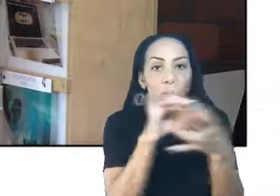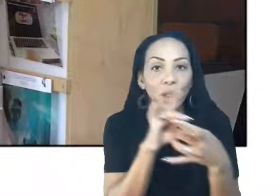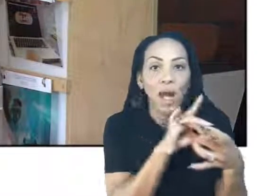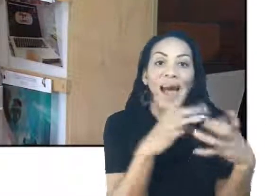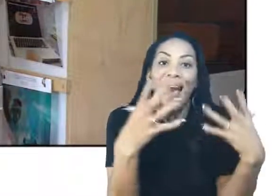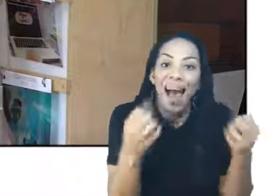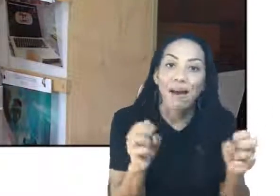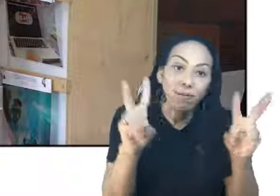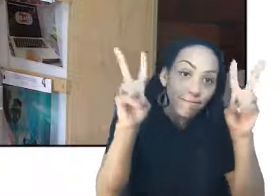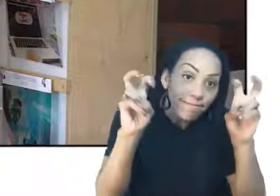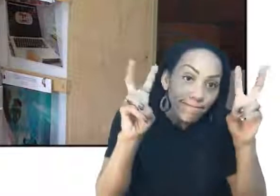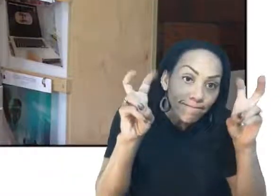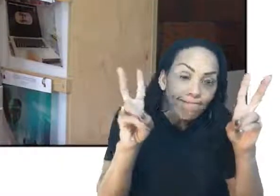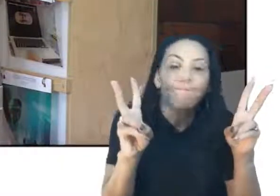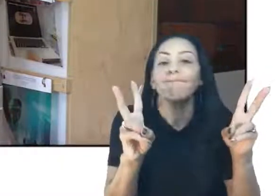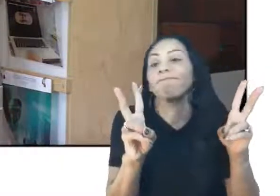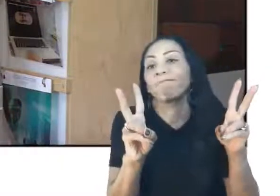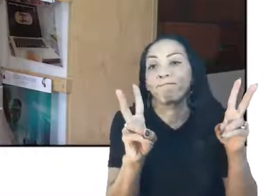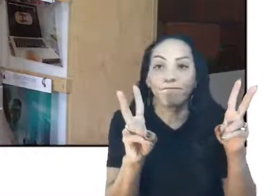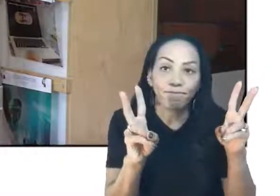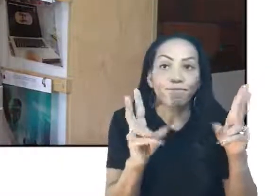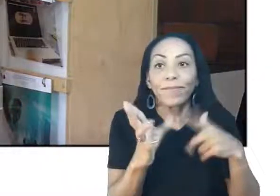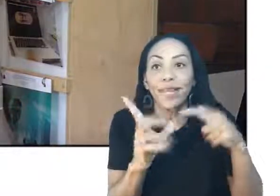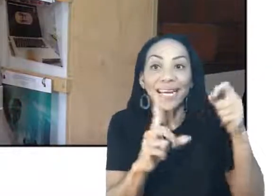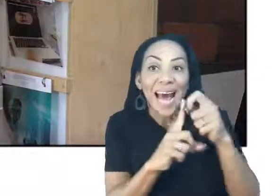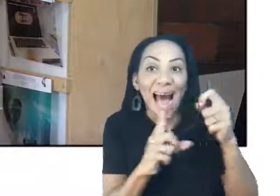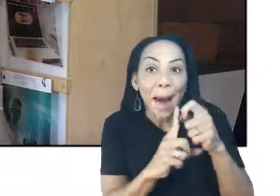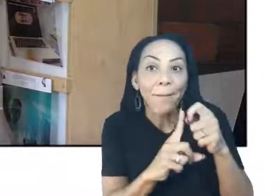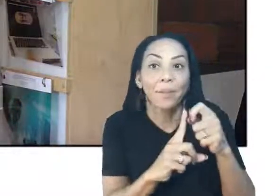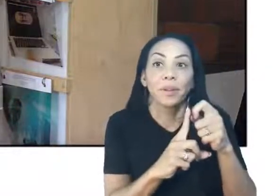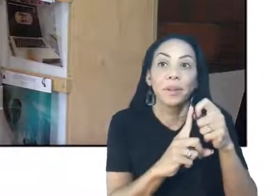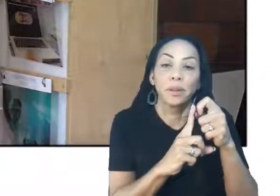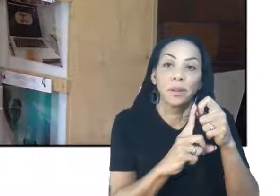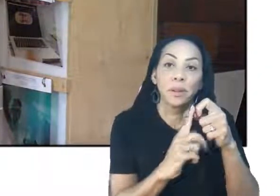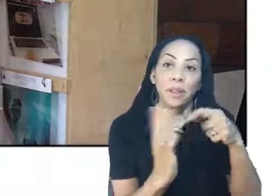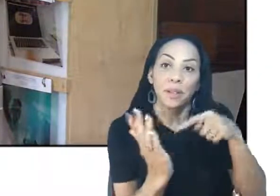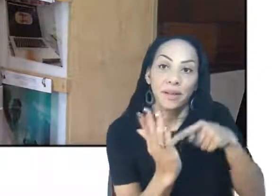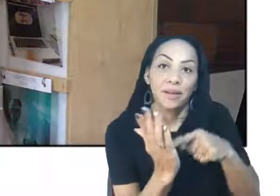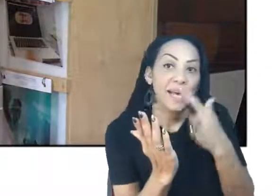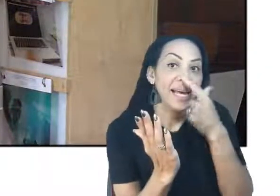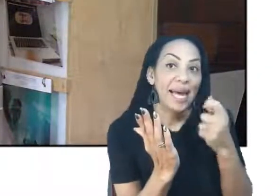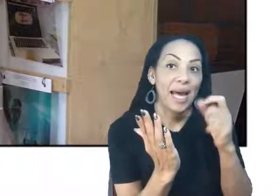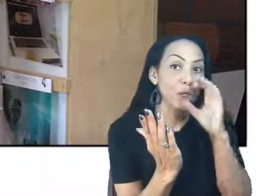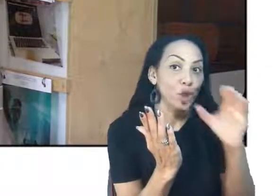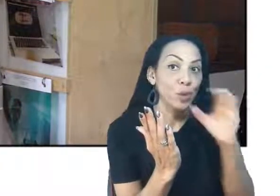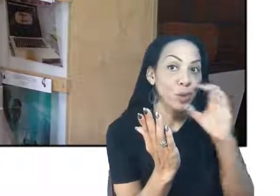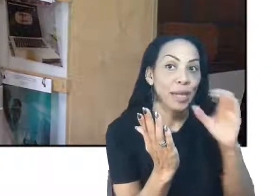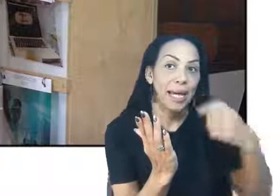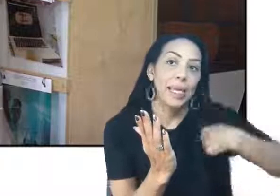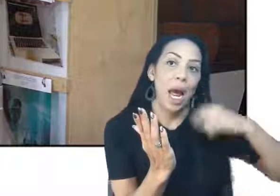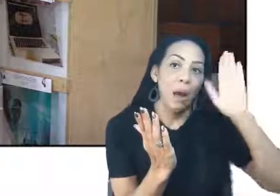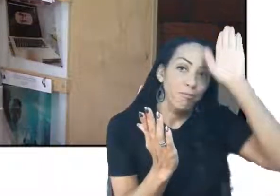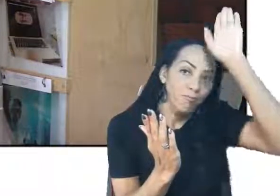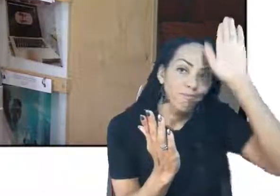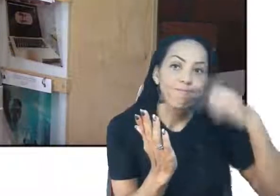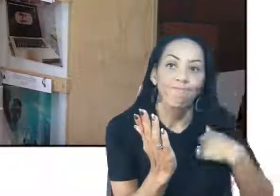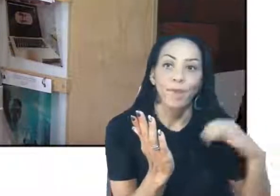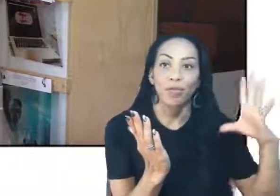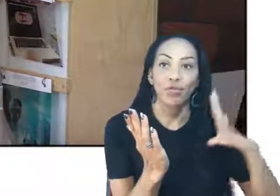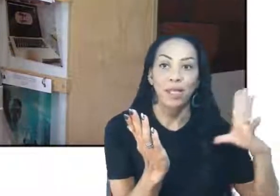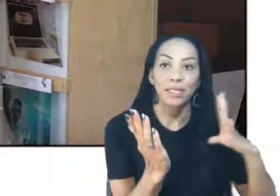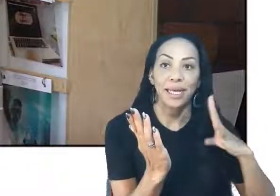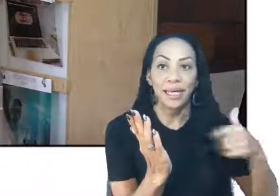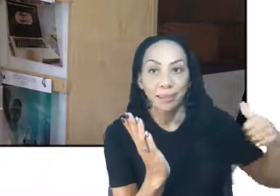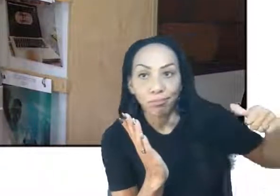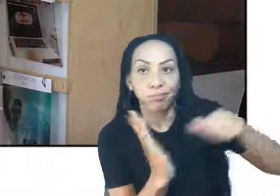choir of resters who use the app to communicate their rest in real time with the audience. So when they press start resting on the